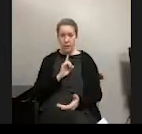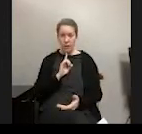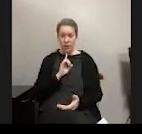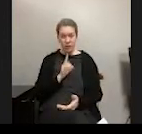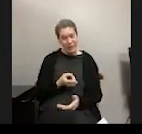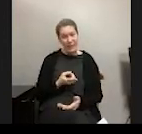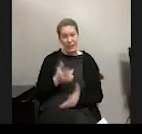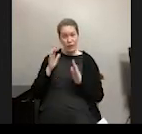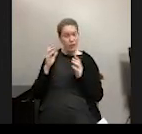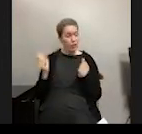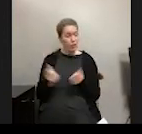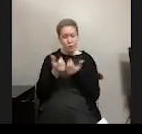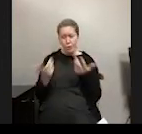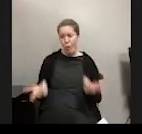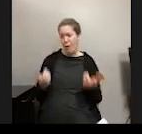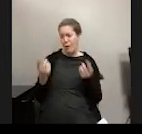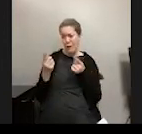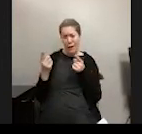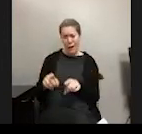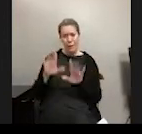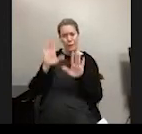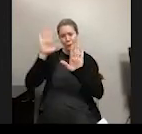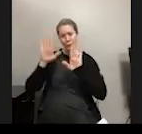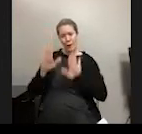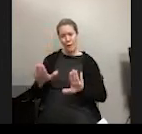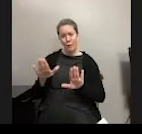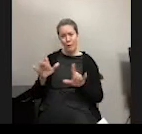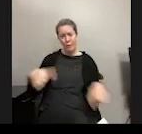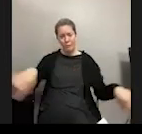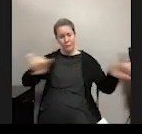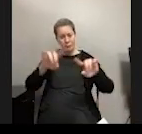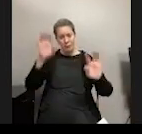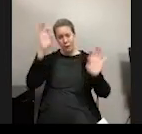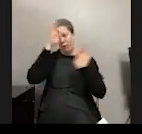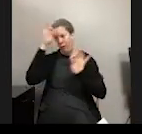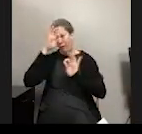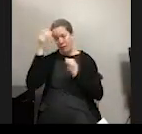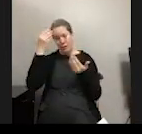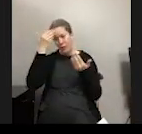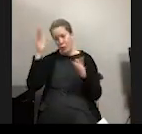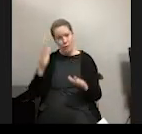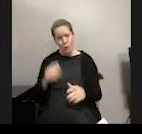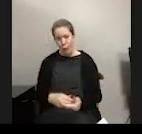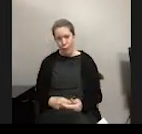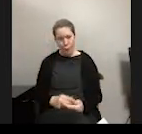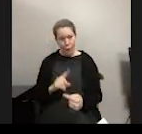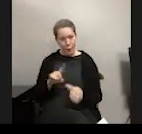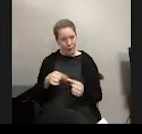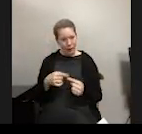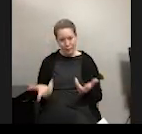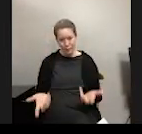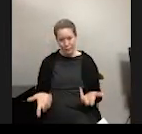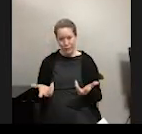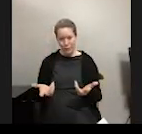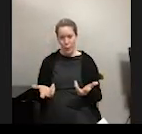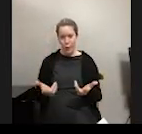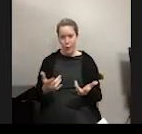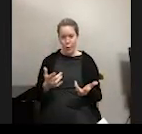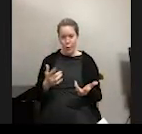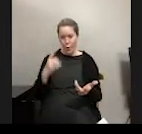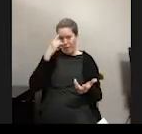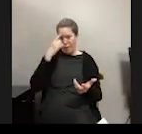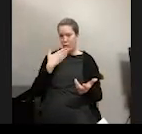it. I don't know if maybe the panelists have some ideas along those lines to incorporate it into that, to incorporate that into the public